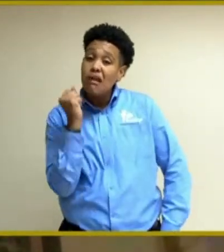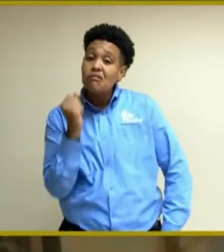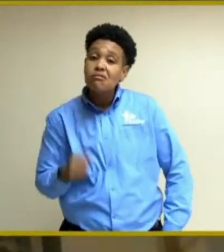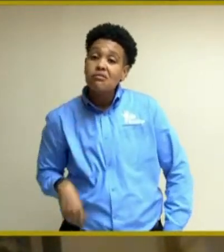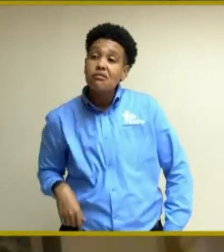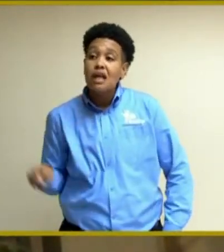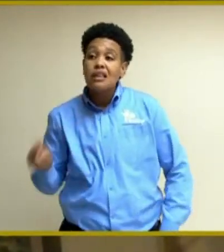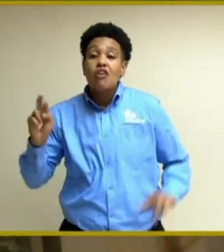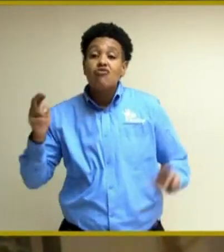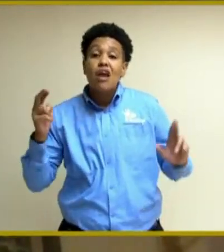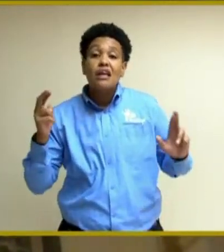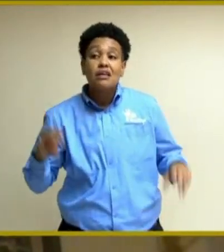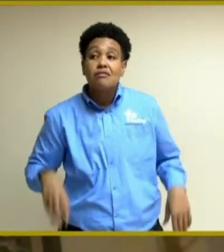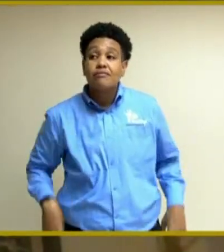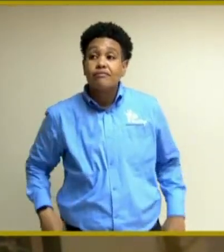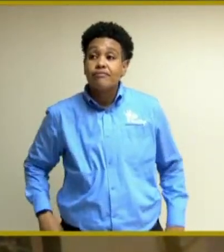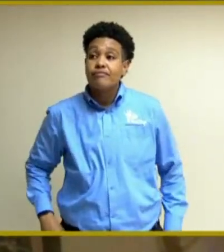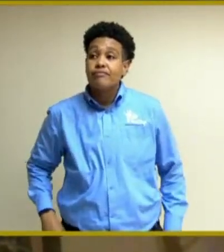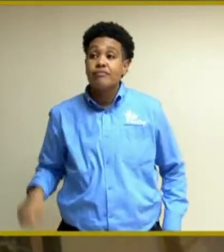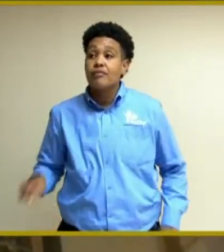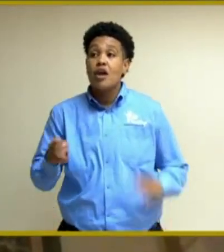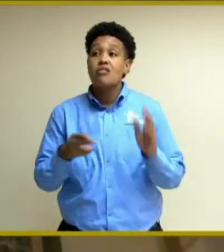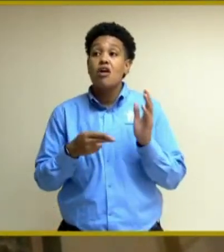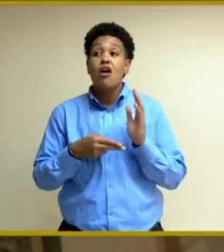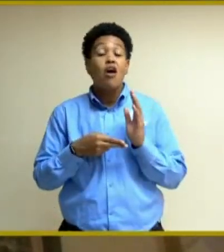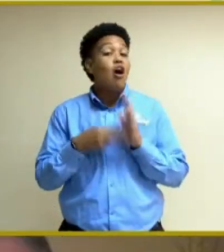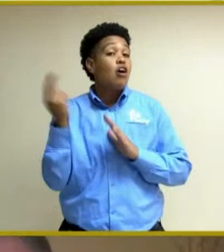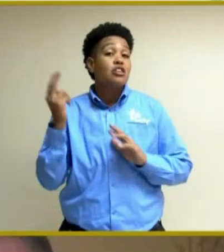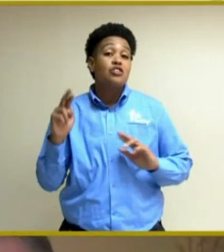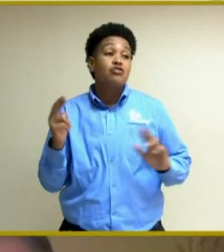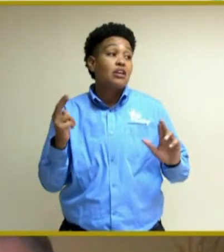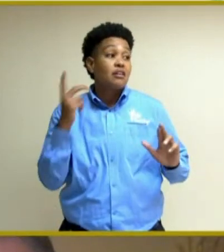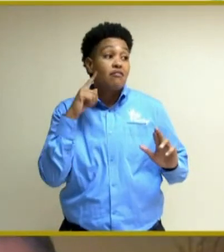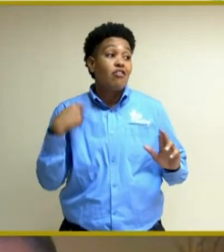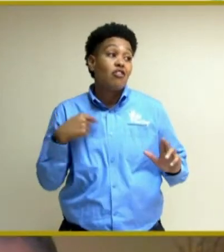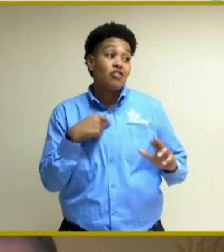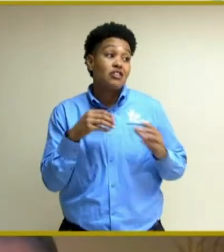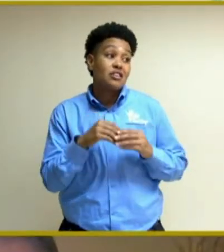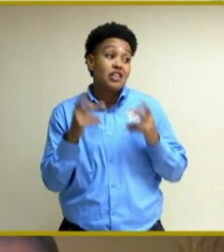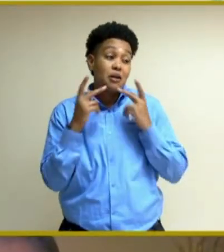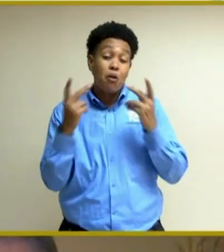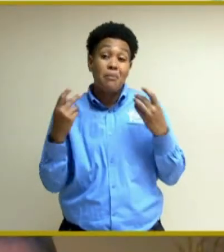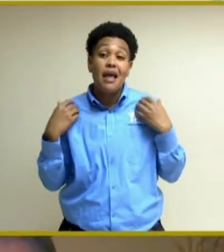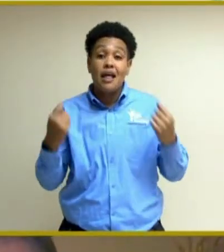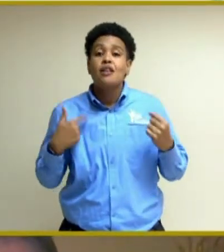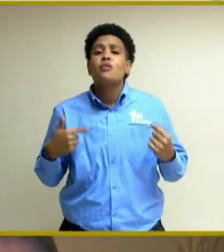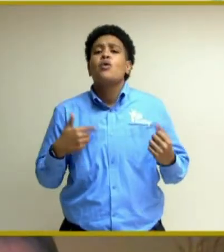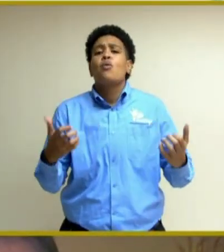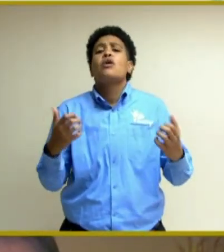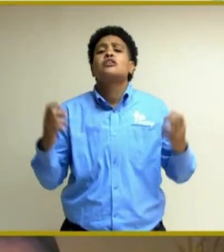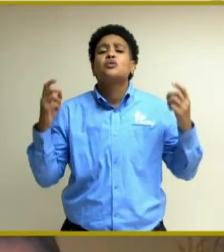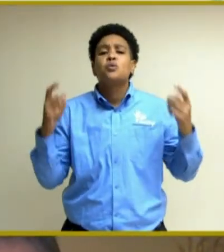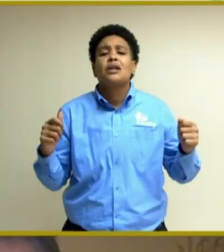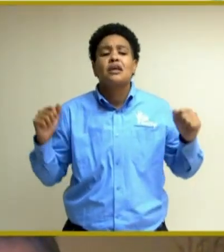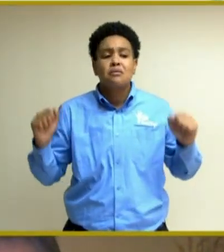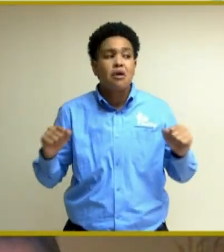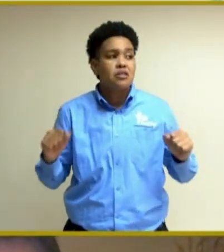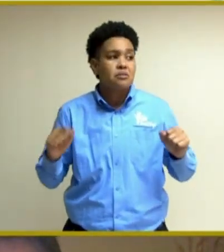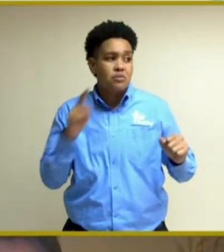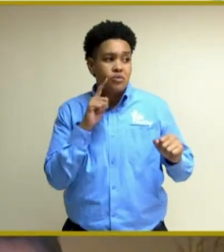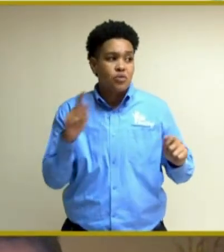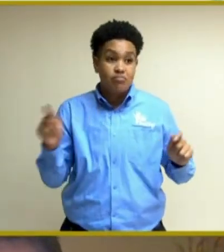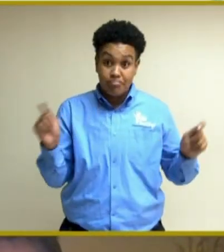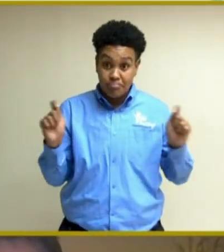they are ready. They're honestly ready. And for us in public health, we would like, as quickly as possible, to ring